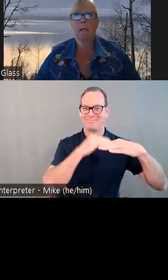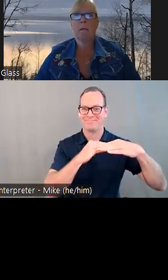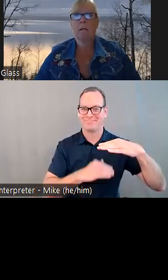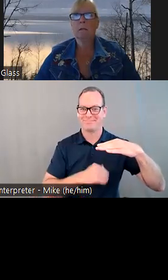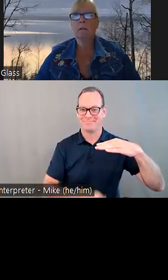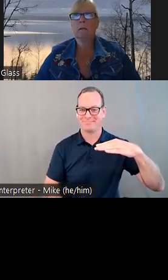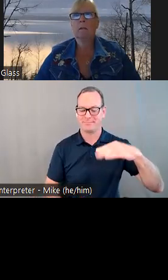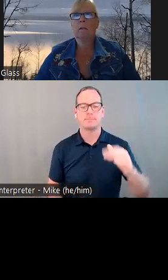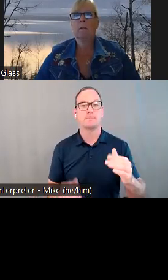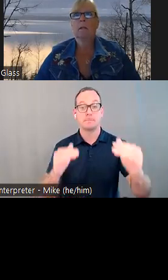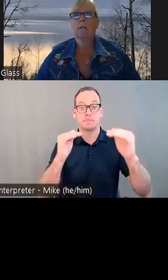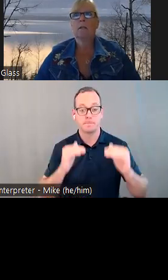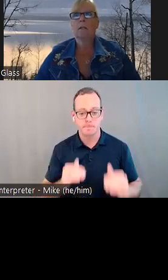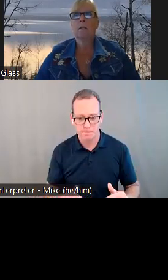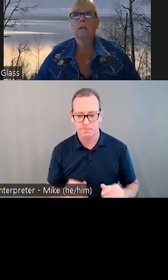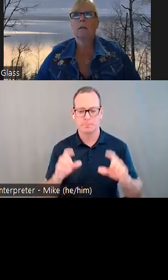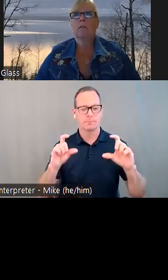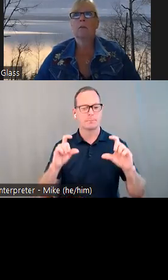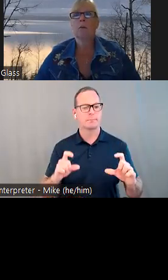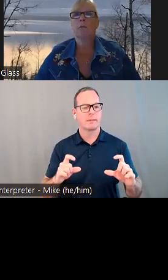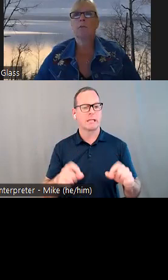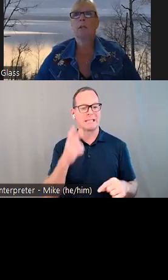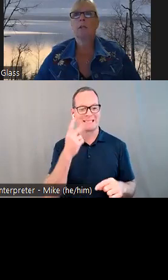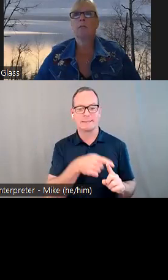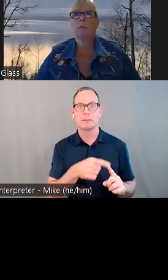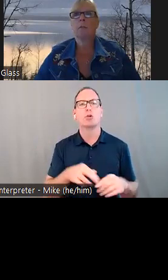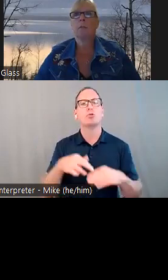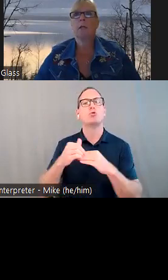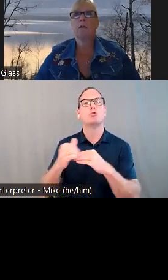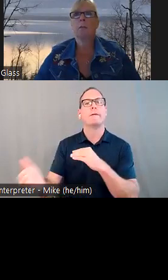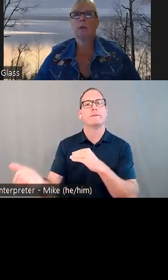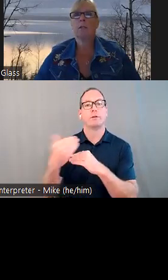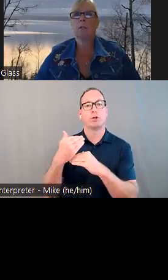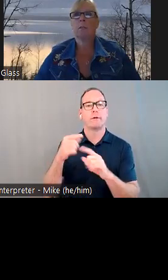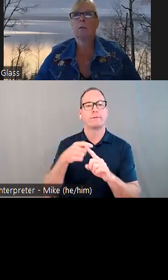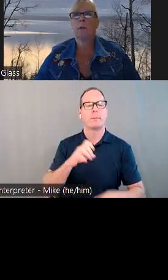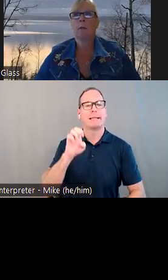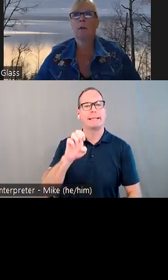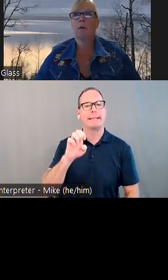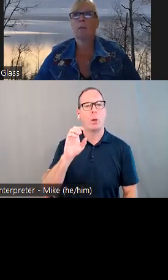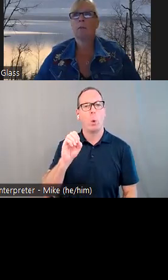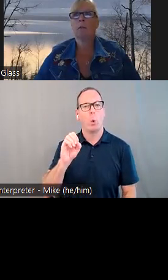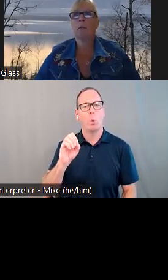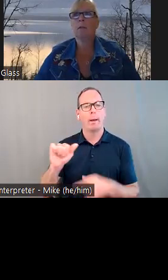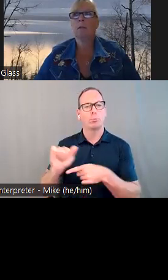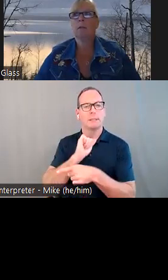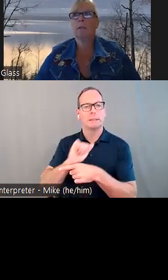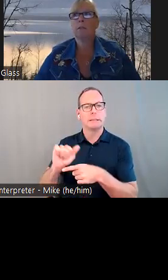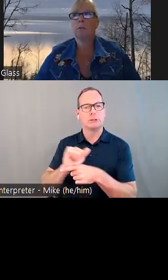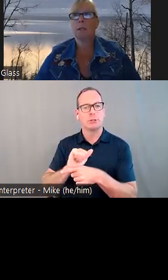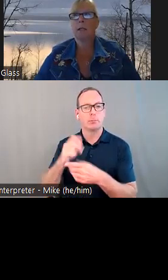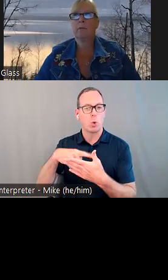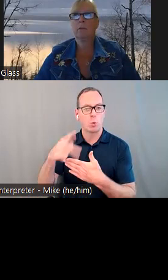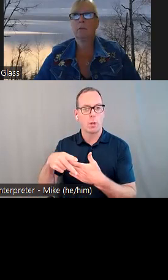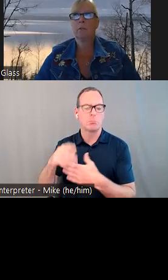Similarly, down here, it says that for referred in from EO apprenticeship program co-op diploma, it